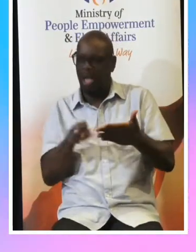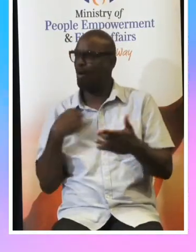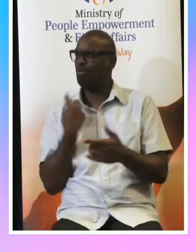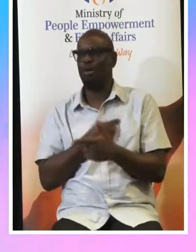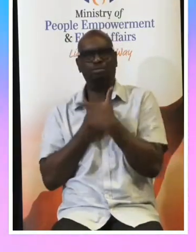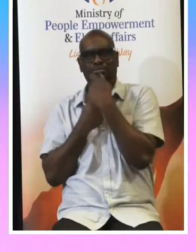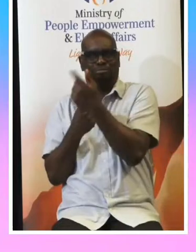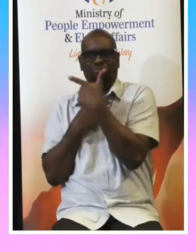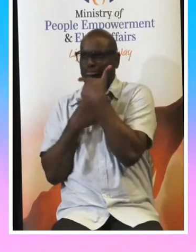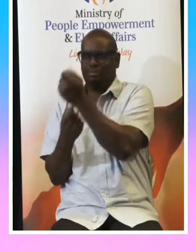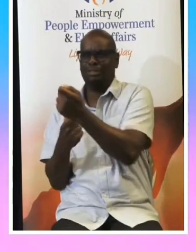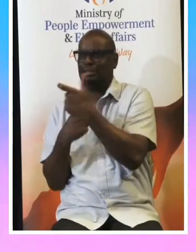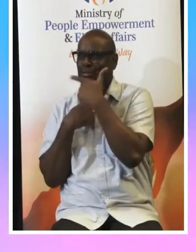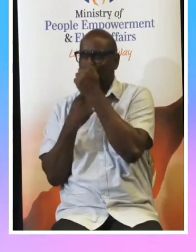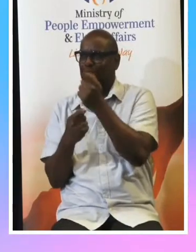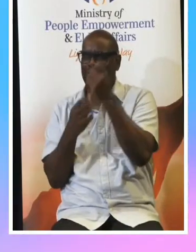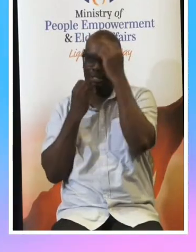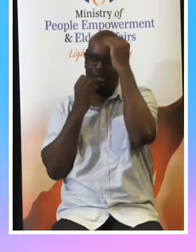always was.